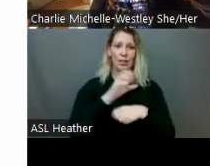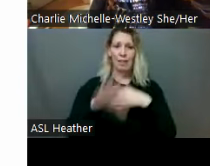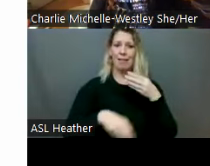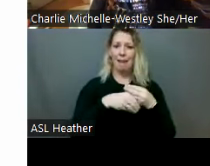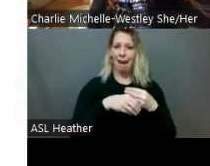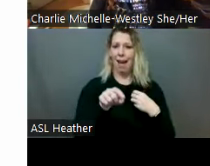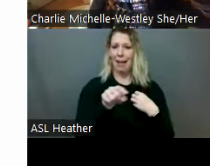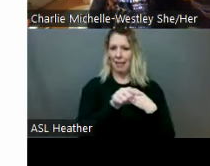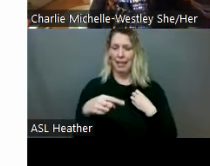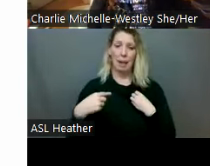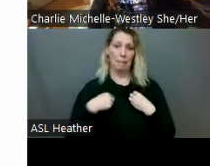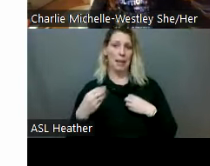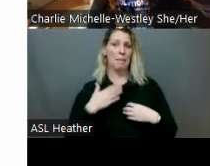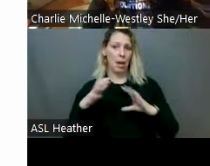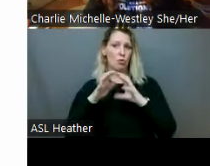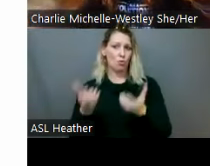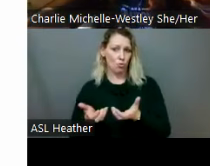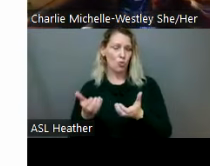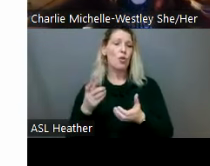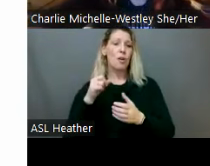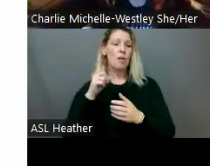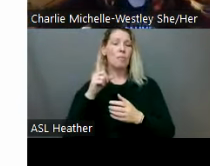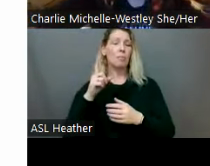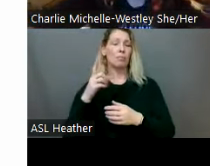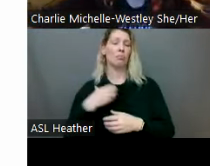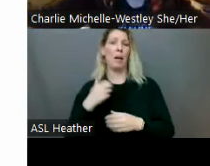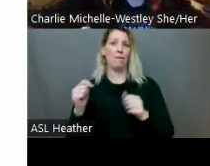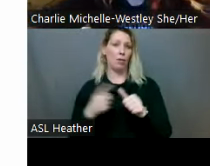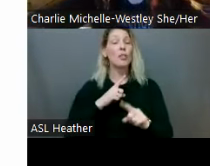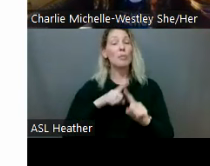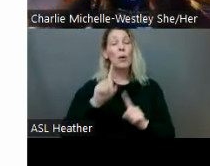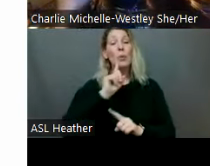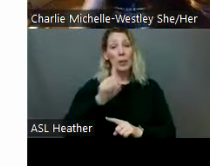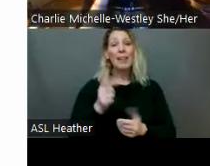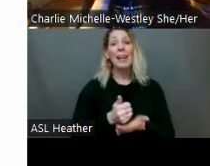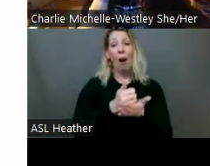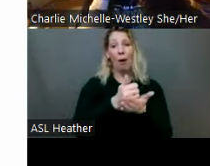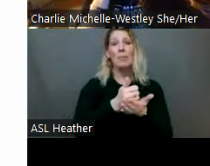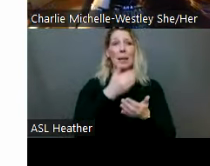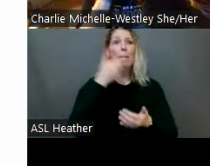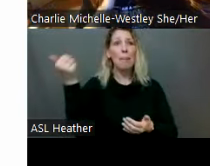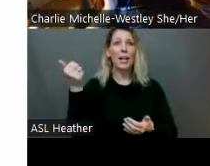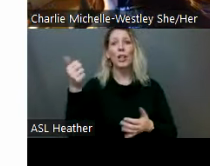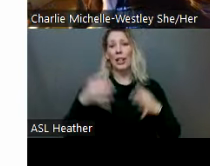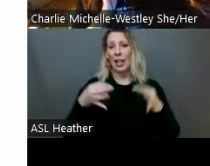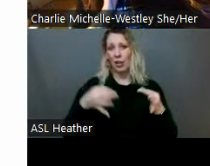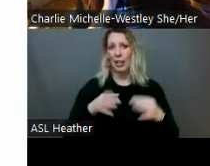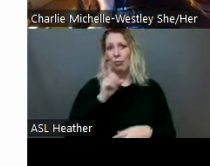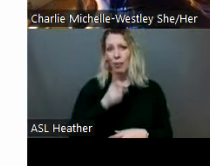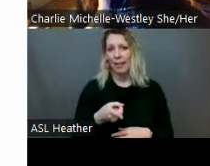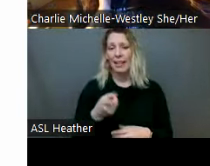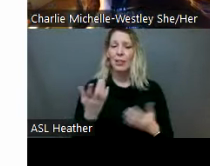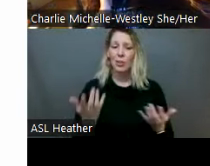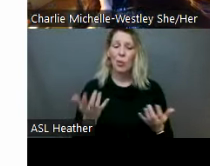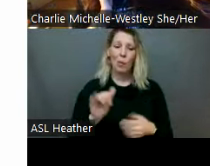and me and my group, Portland Cop Watch, objected to it at first, but it actually helps make a better hearing ultimately. So